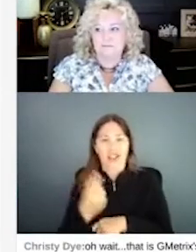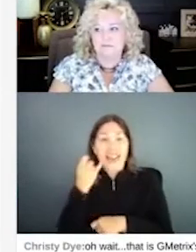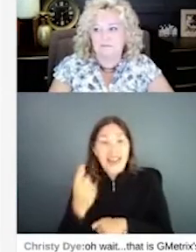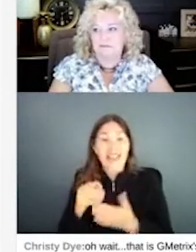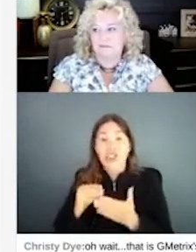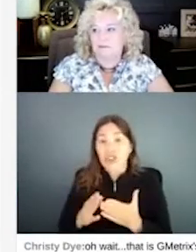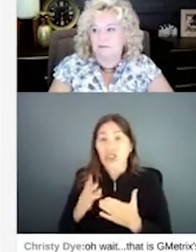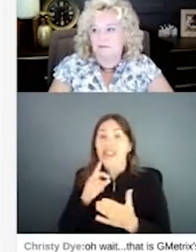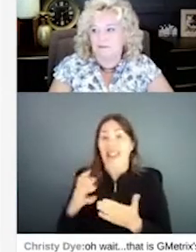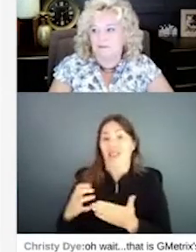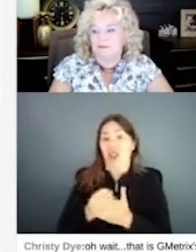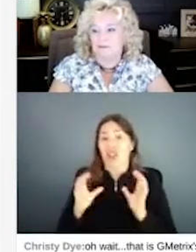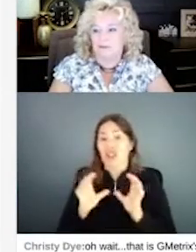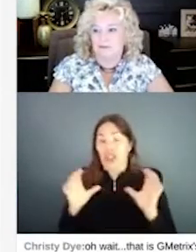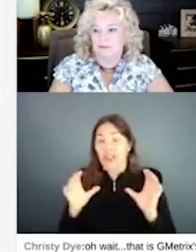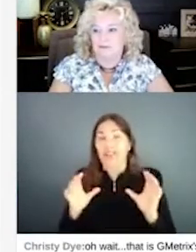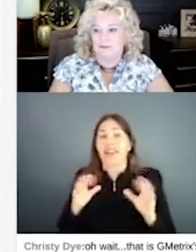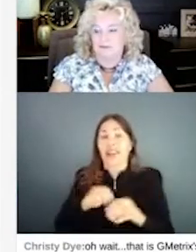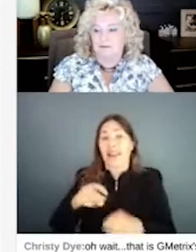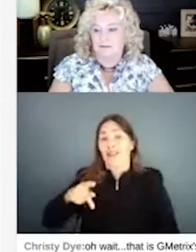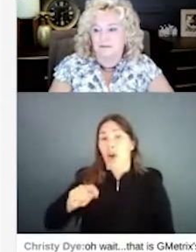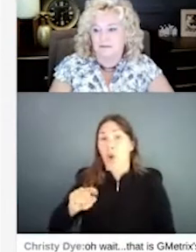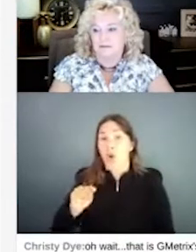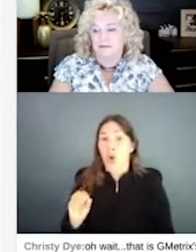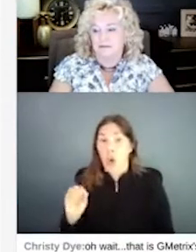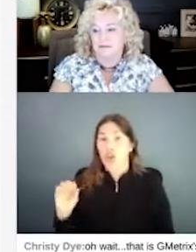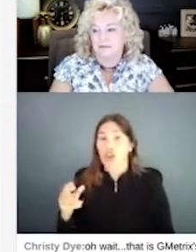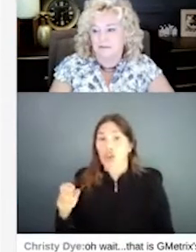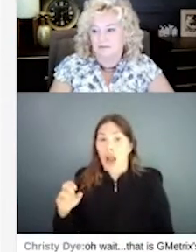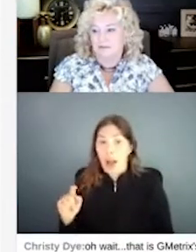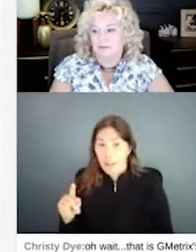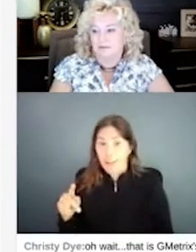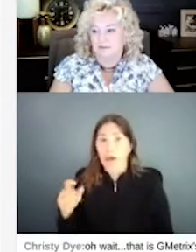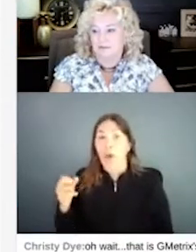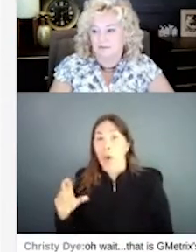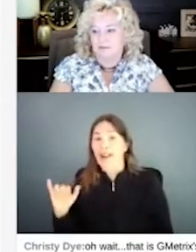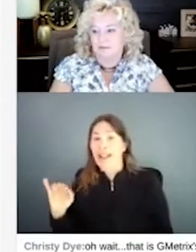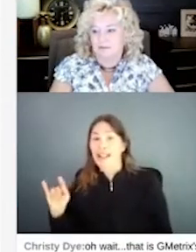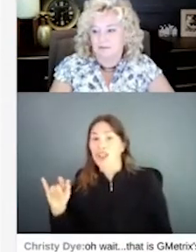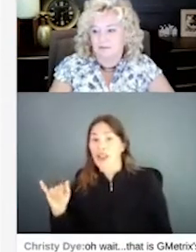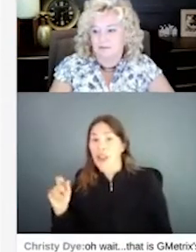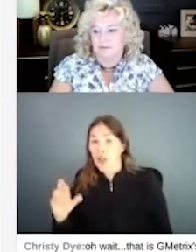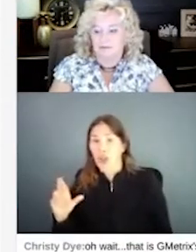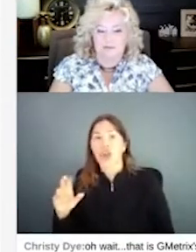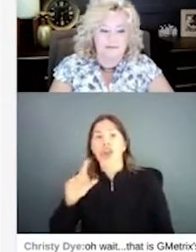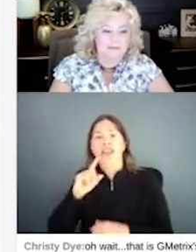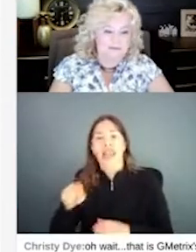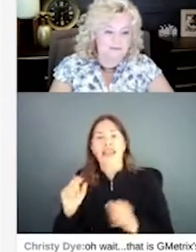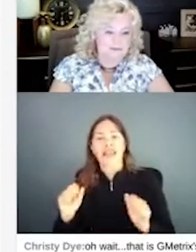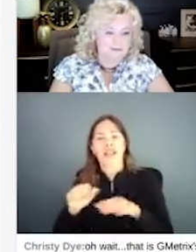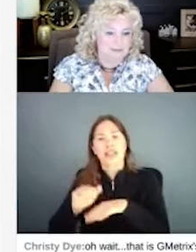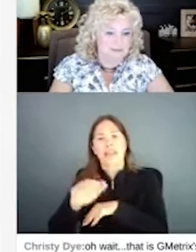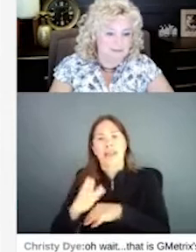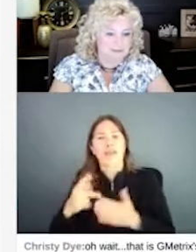has earned a certification in Photoshop, Illustrator, or InDesign, they're halfway there. All they need to do after that is submit a project for